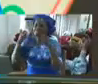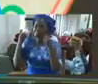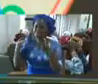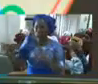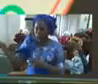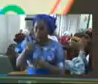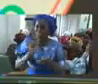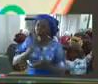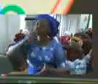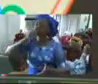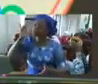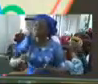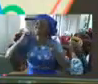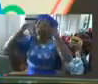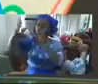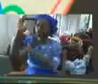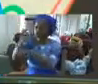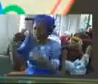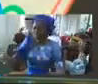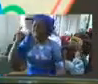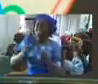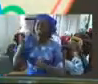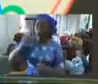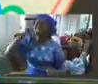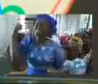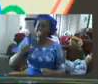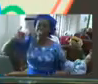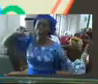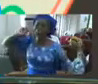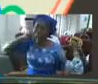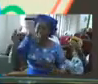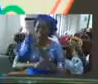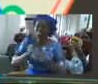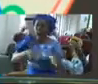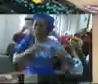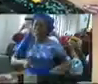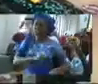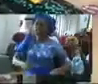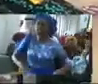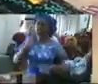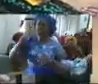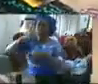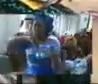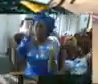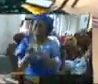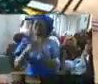today, if there's any bitterness in your future, it will be changed to sweetness.